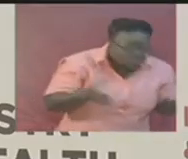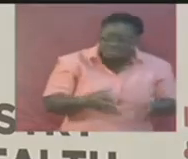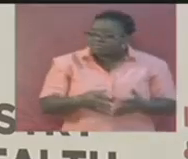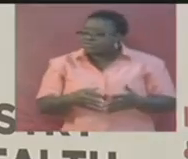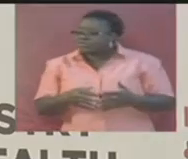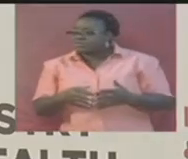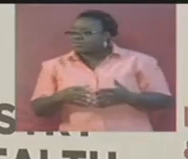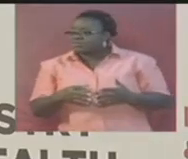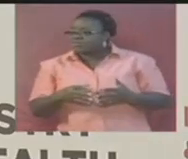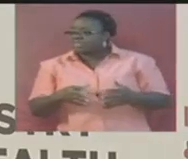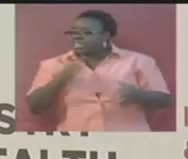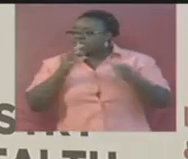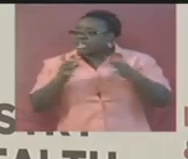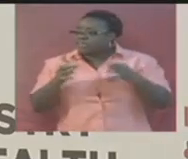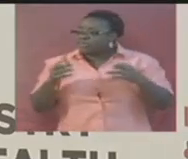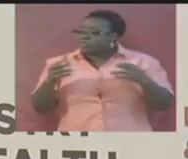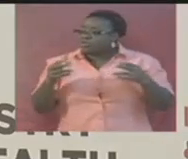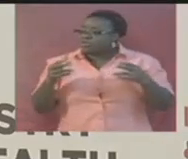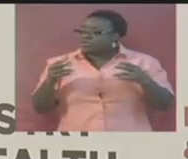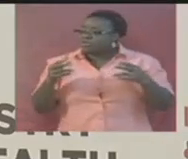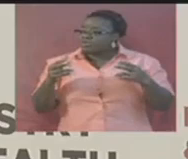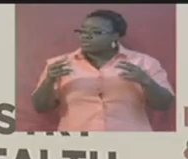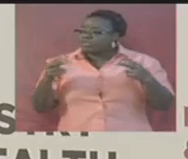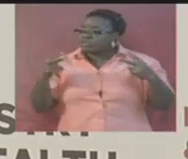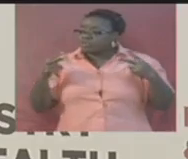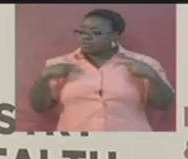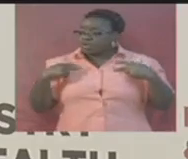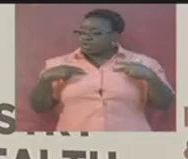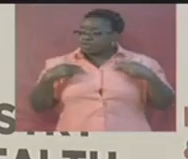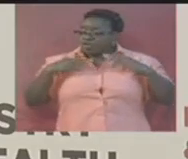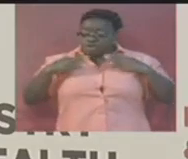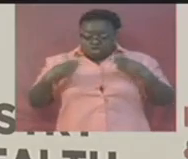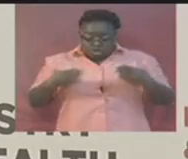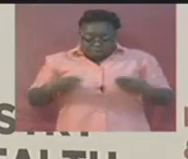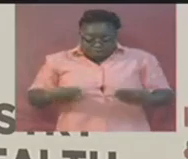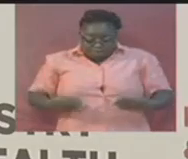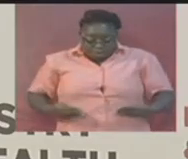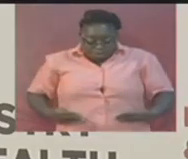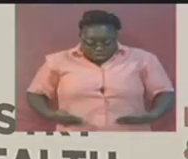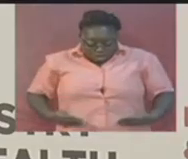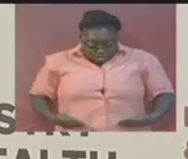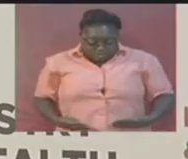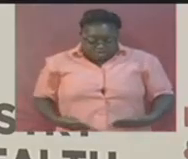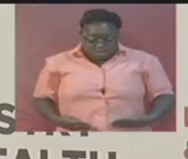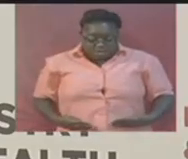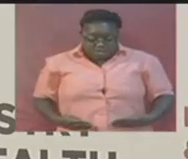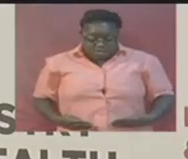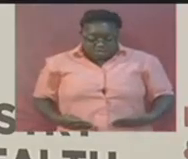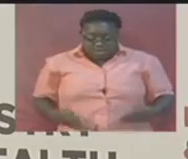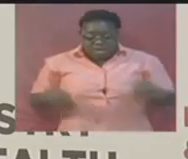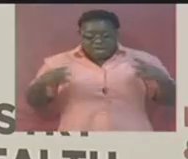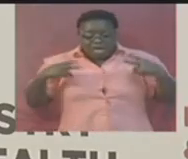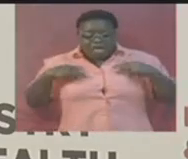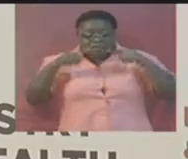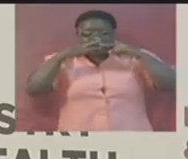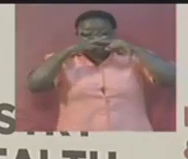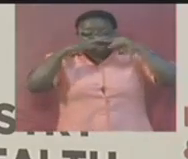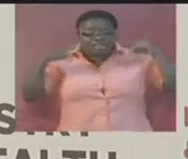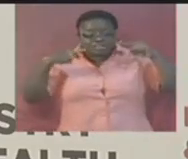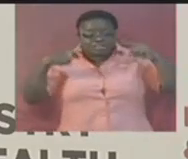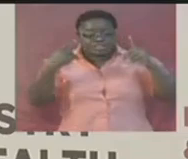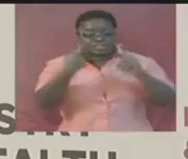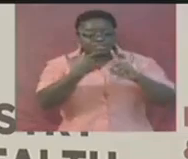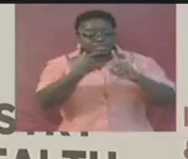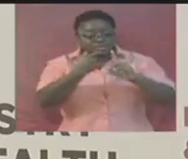that if you have an immune response to polysorbates, then you probably will have to be careful with